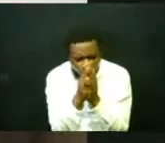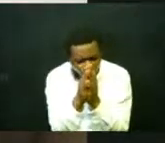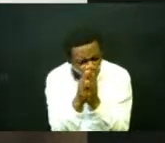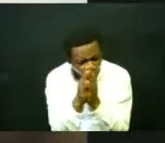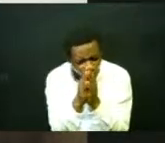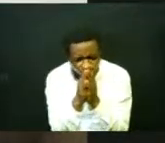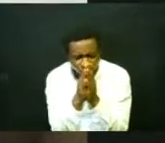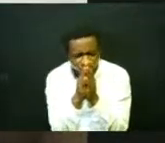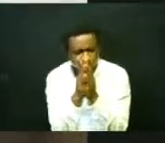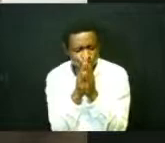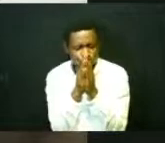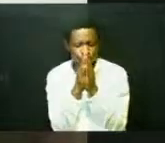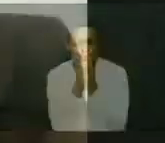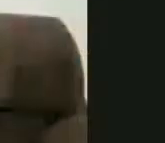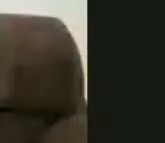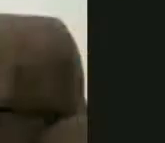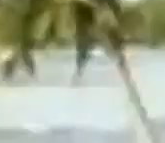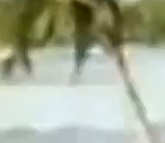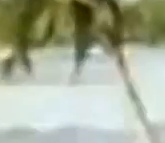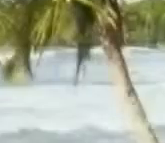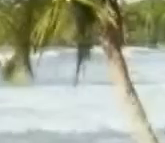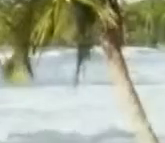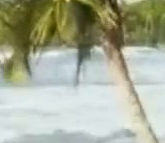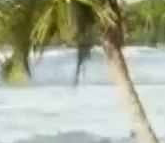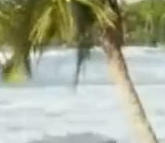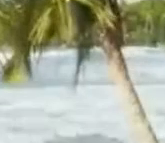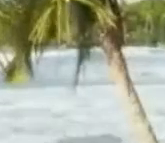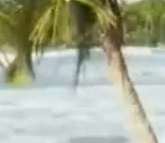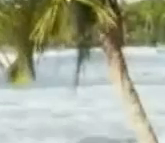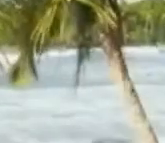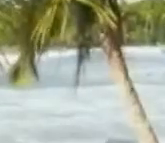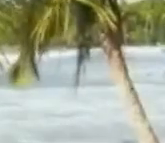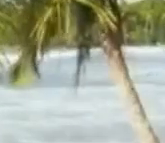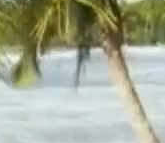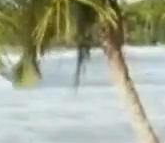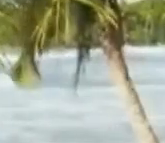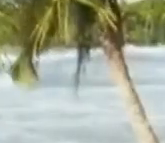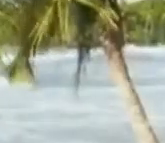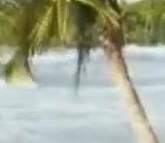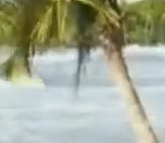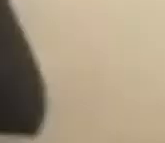my throne. Oh Lord, put me on my throne. Oh,